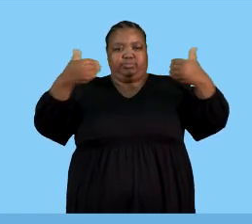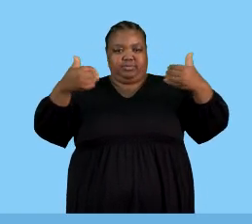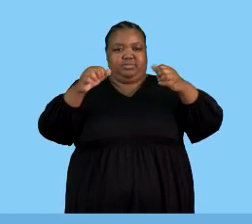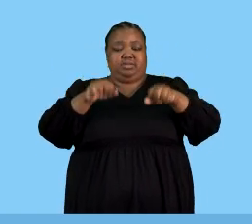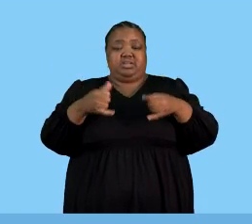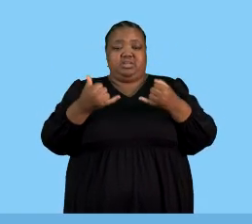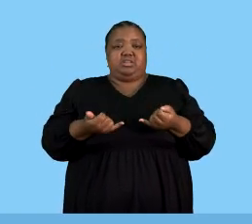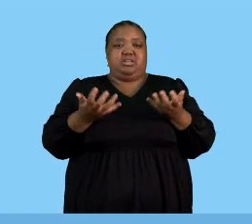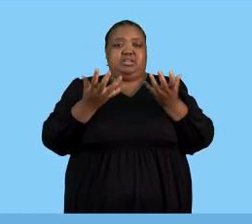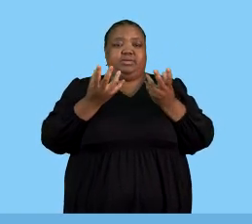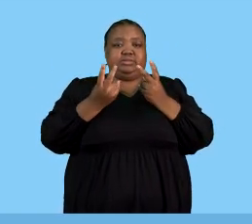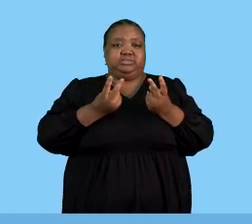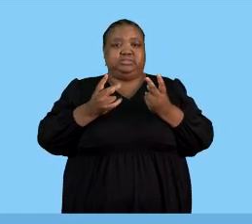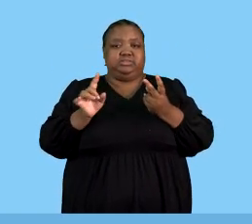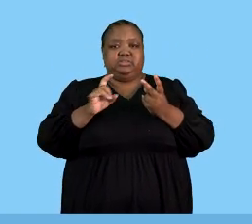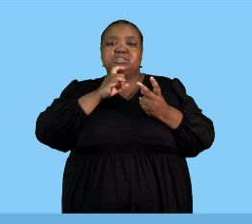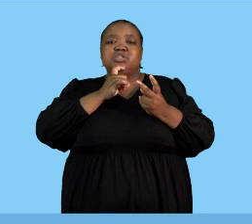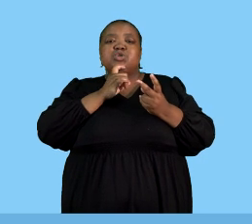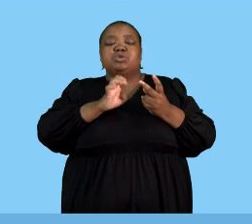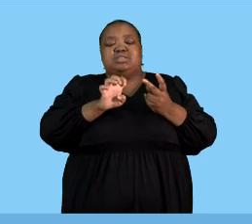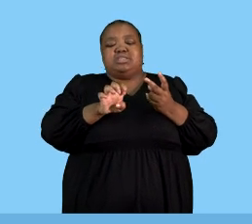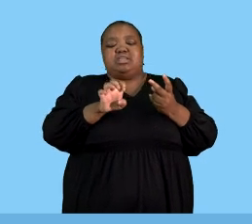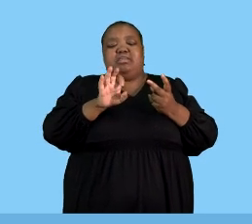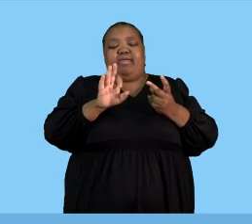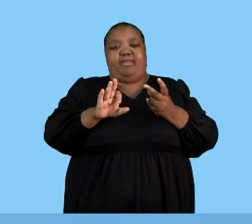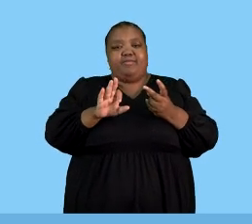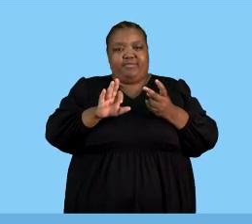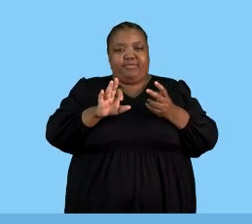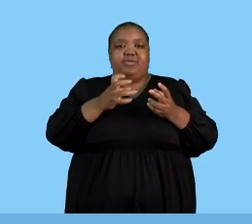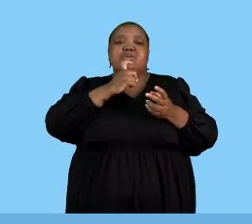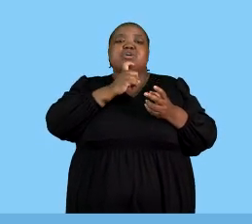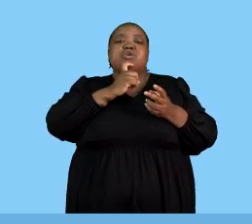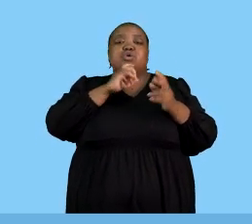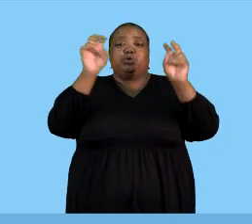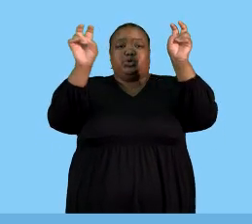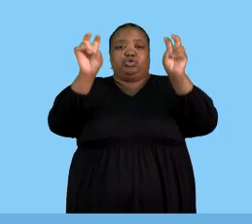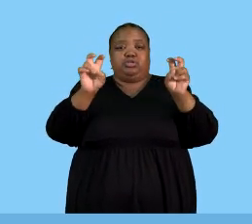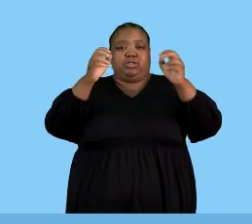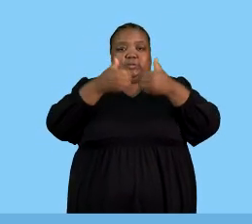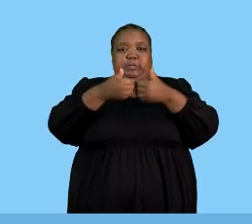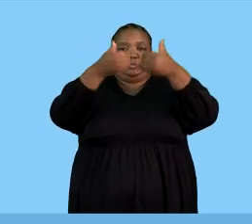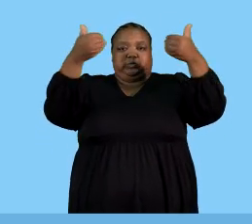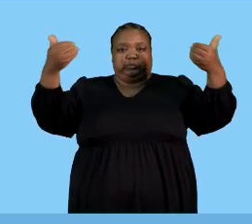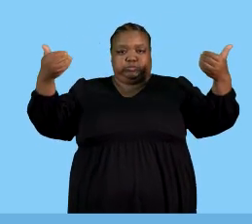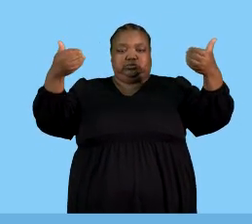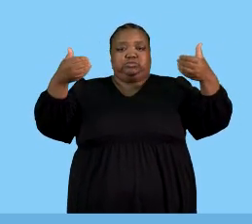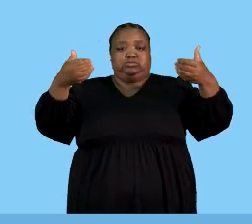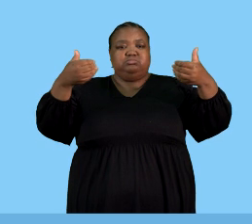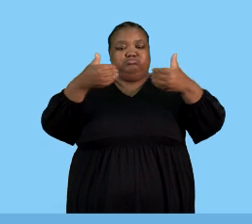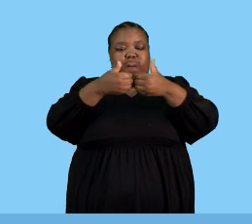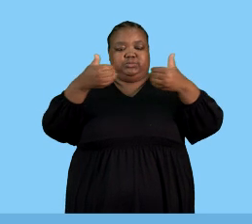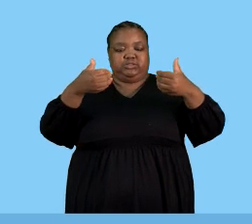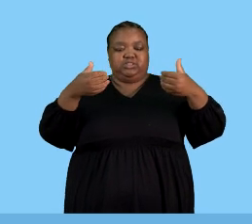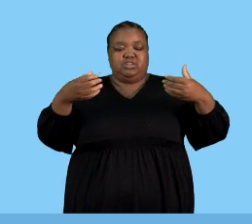seeing here, we used a certain compound, a compound EF. And we used electricity to break that particular